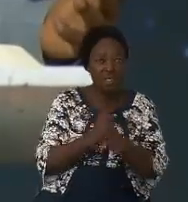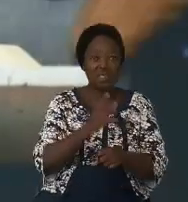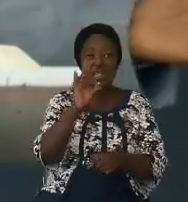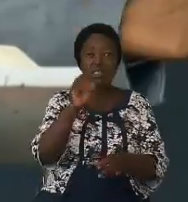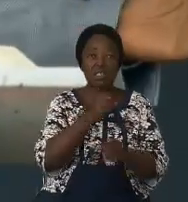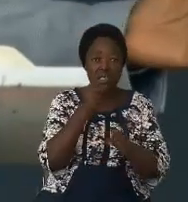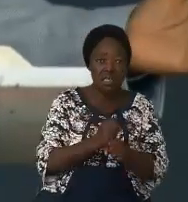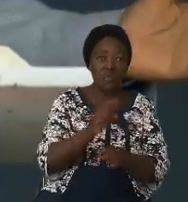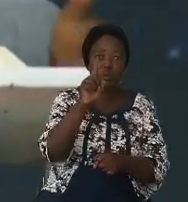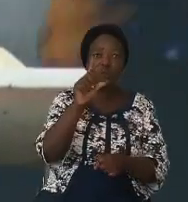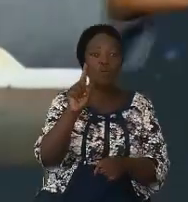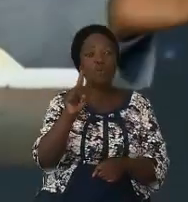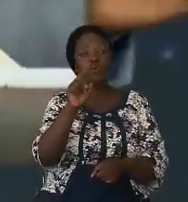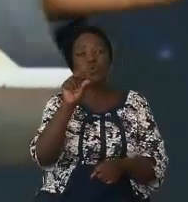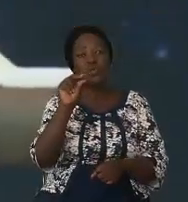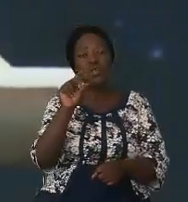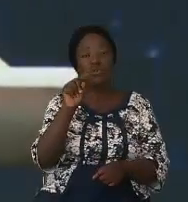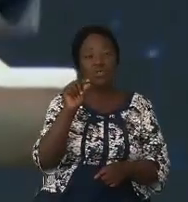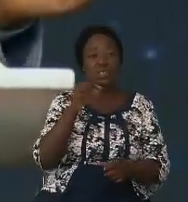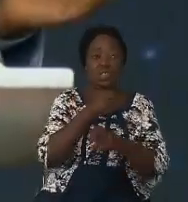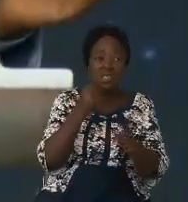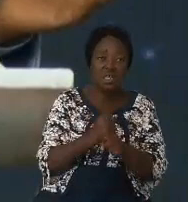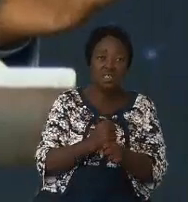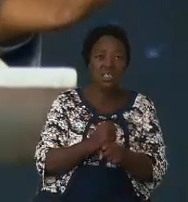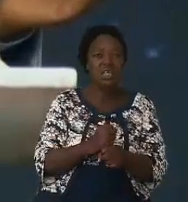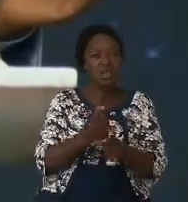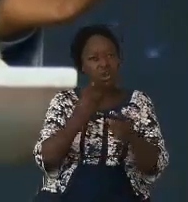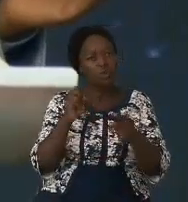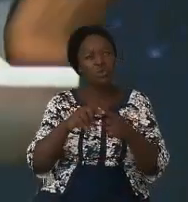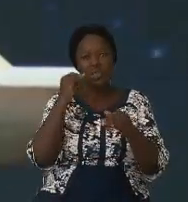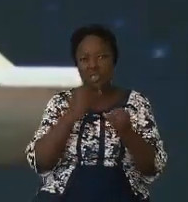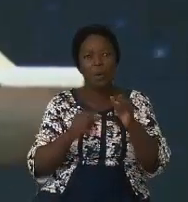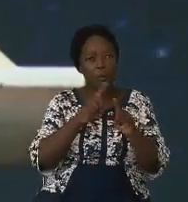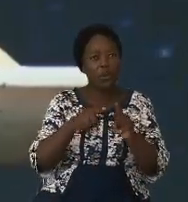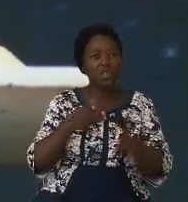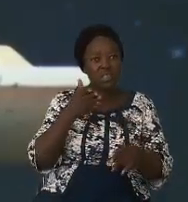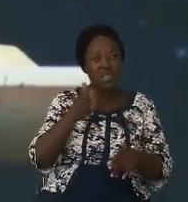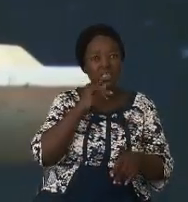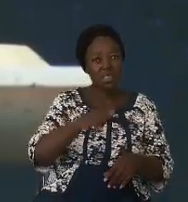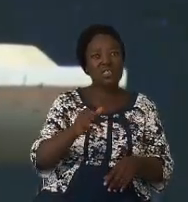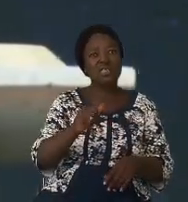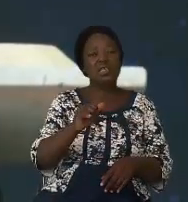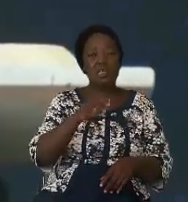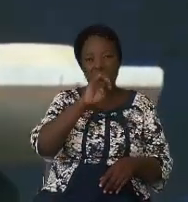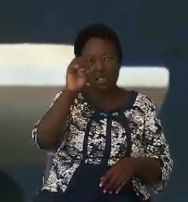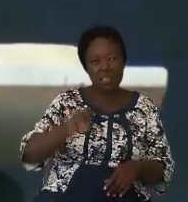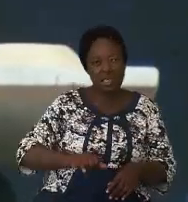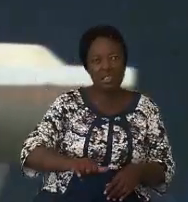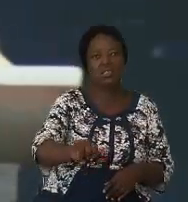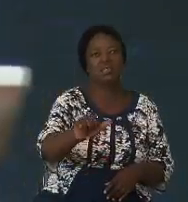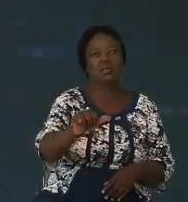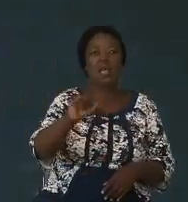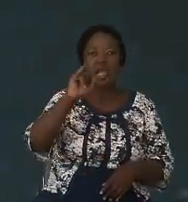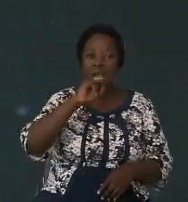years, 100 years, 120 years, it comes to an end. And there is still eternity. I